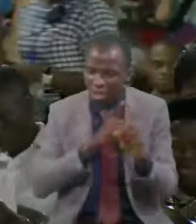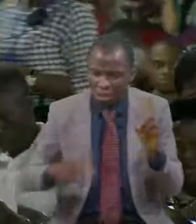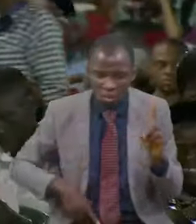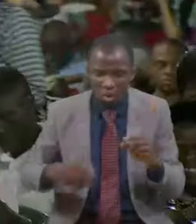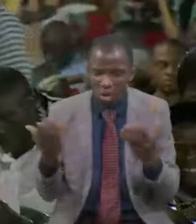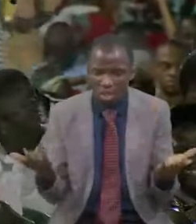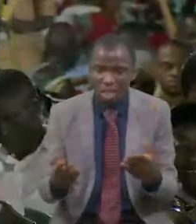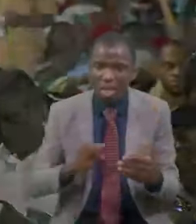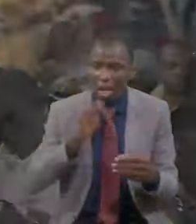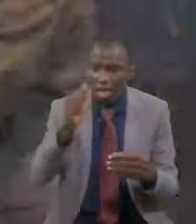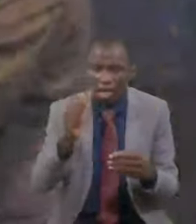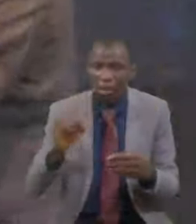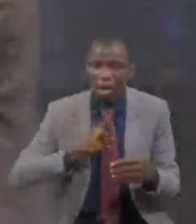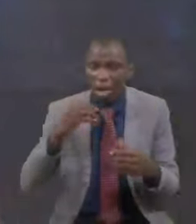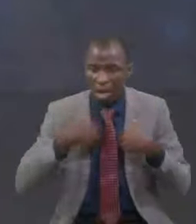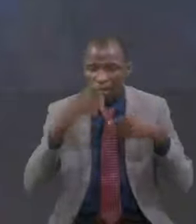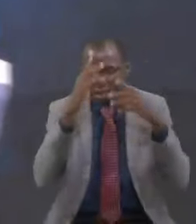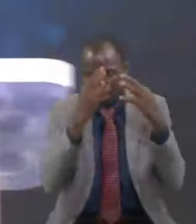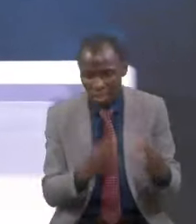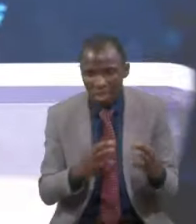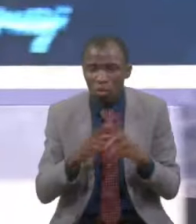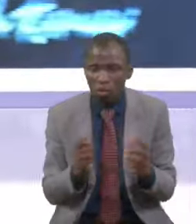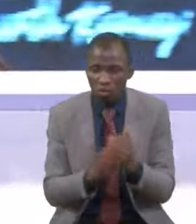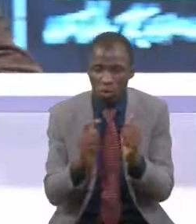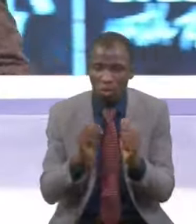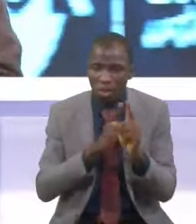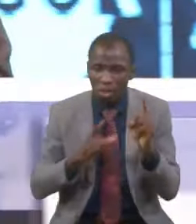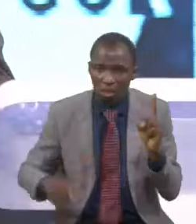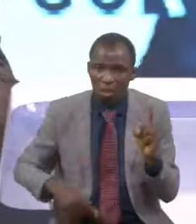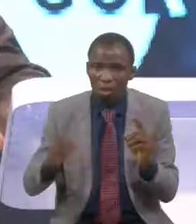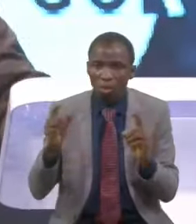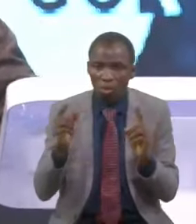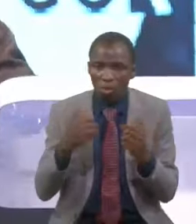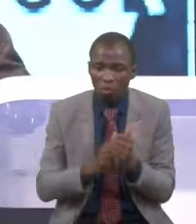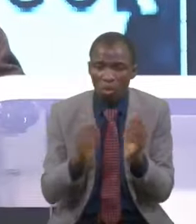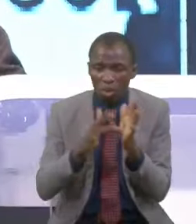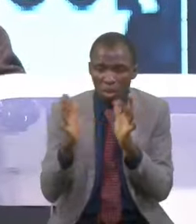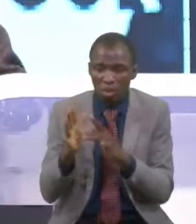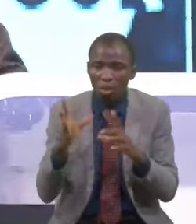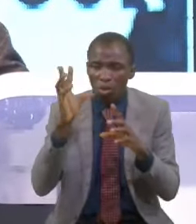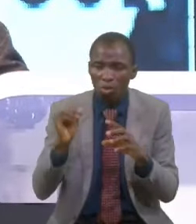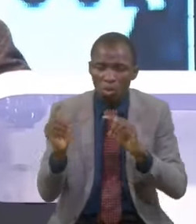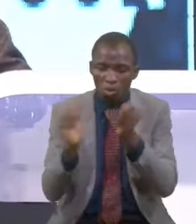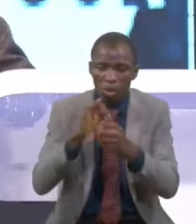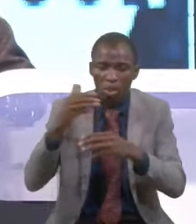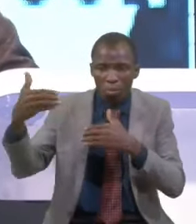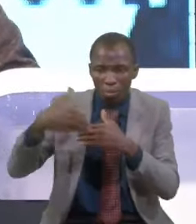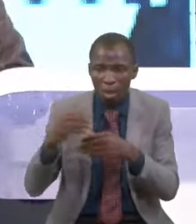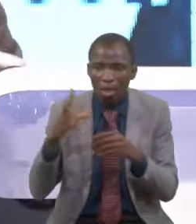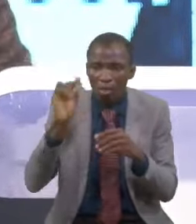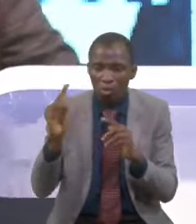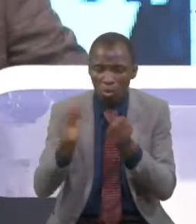to follow Jesus. No turning back, no turning back. I'm praying for you now, and